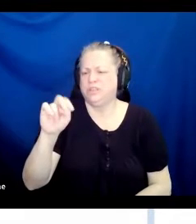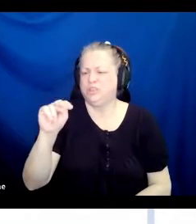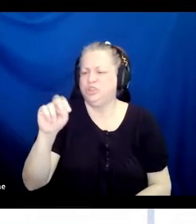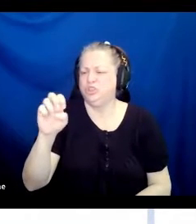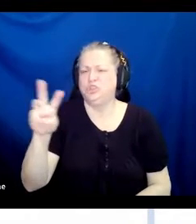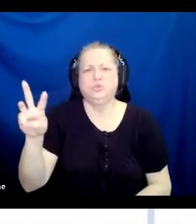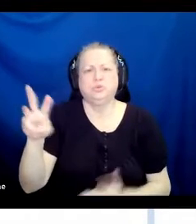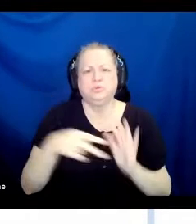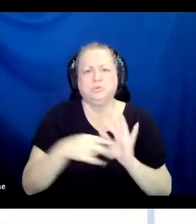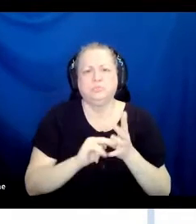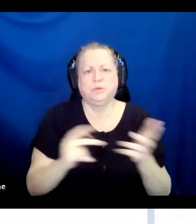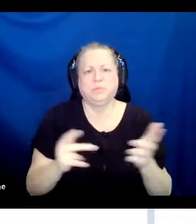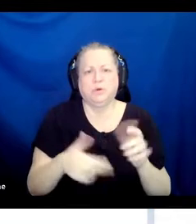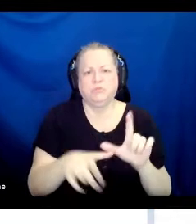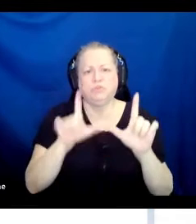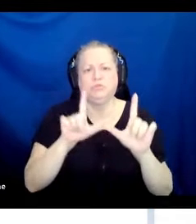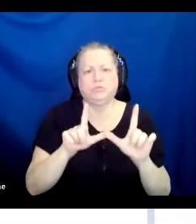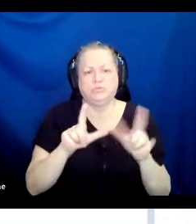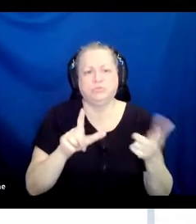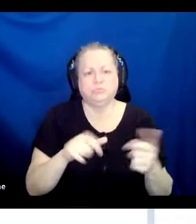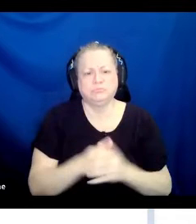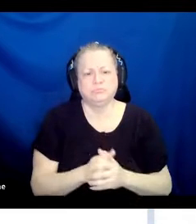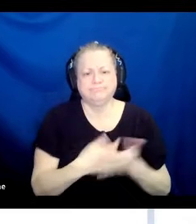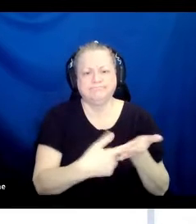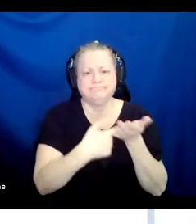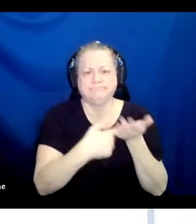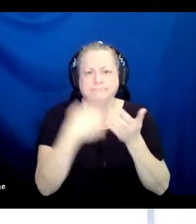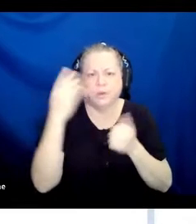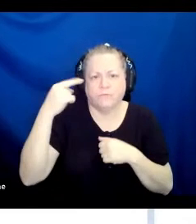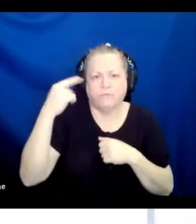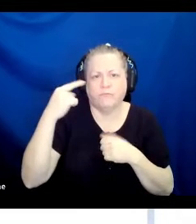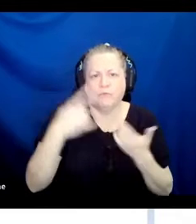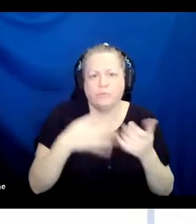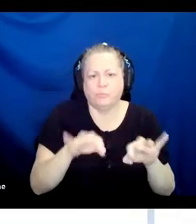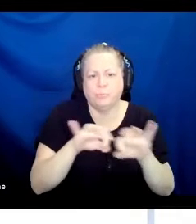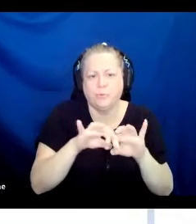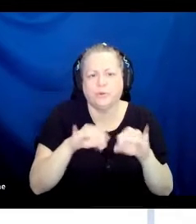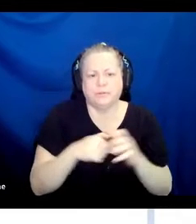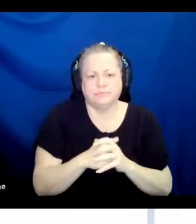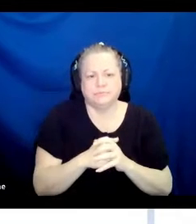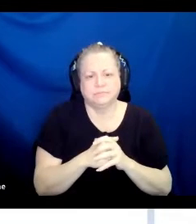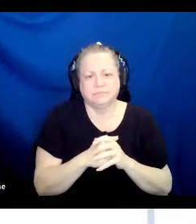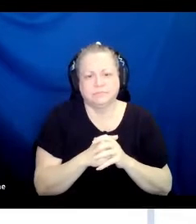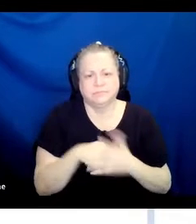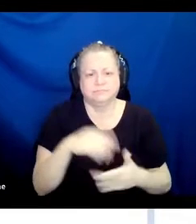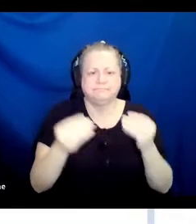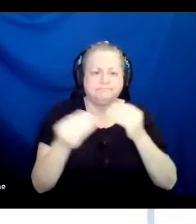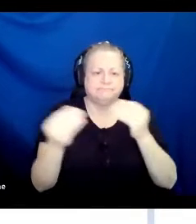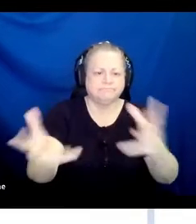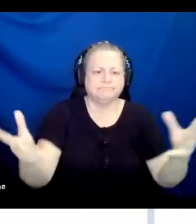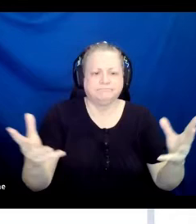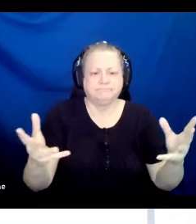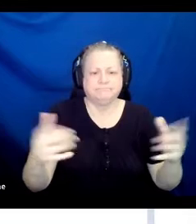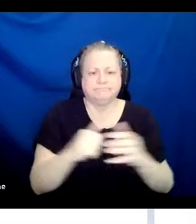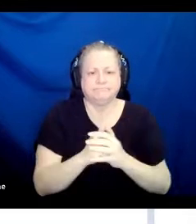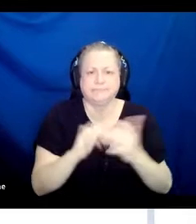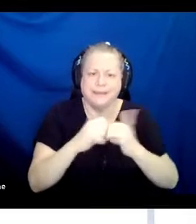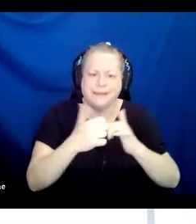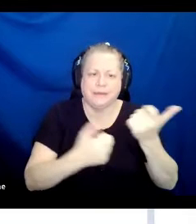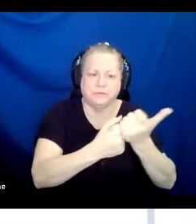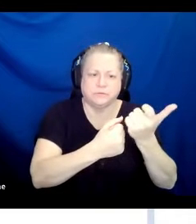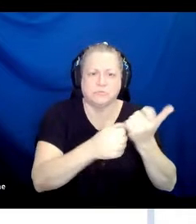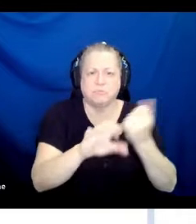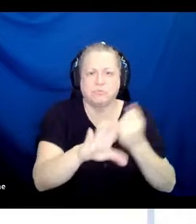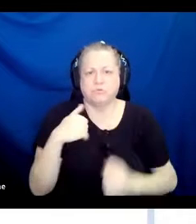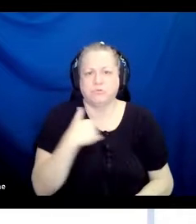and give you guys some real concrete information about what you can do to help support the members you serve in preparing for and understanding